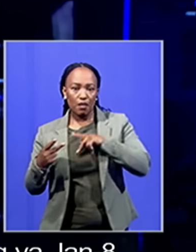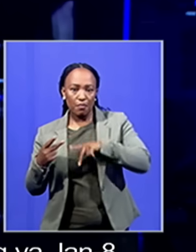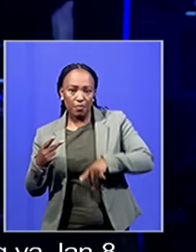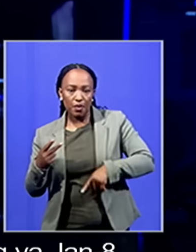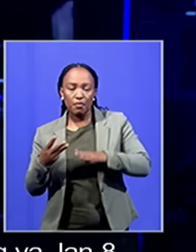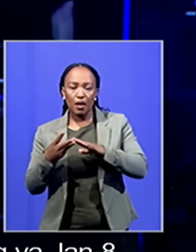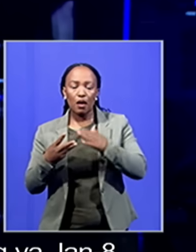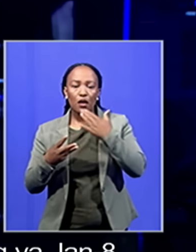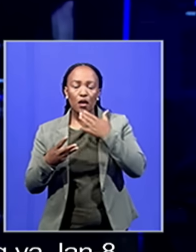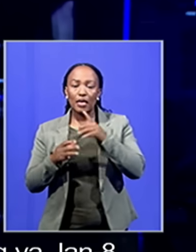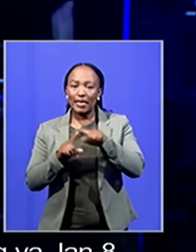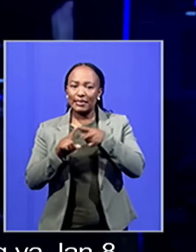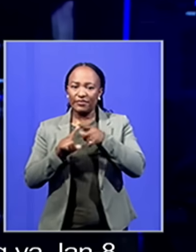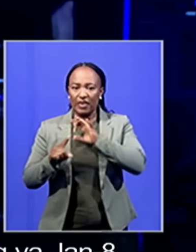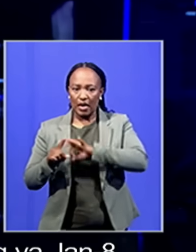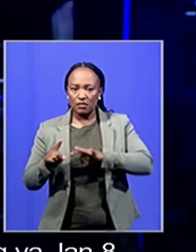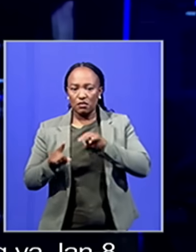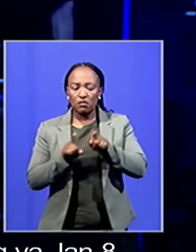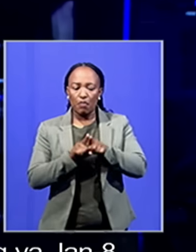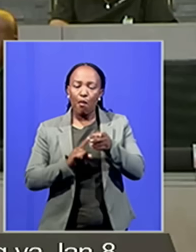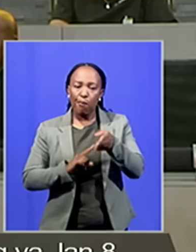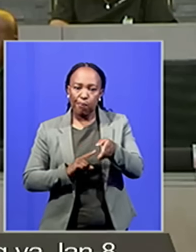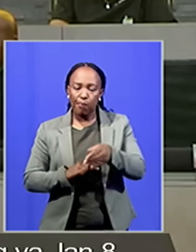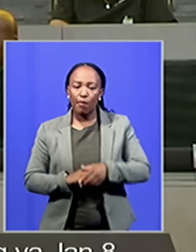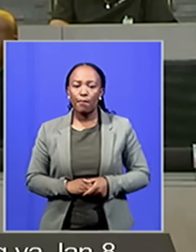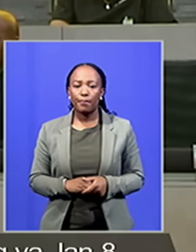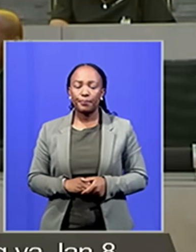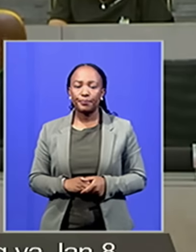le boramotse ba phethahatso.